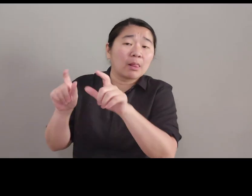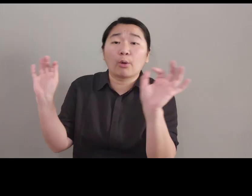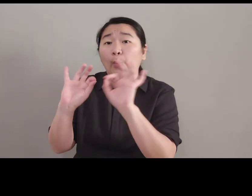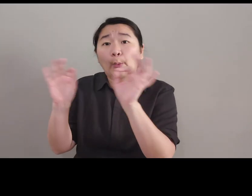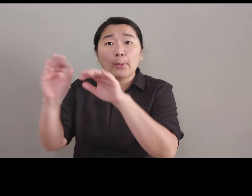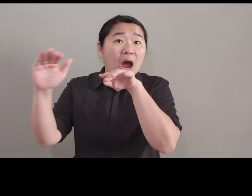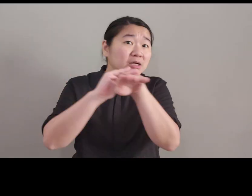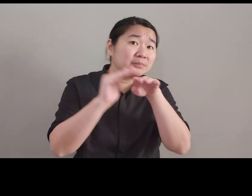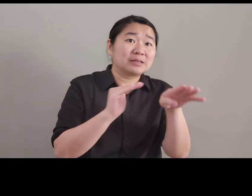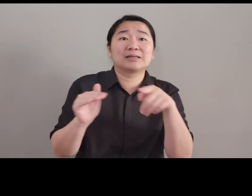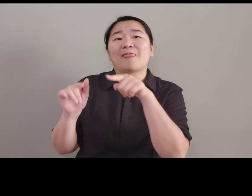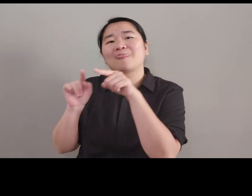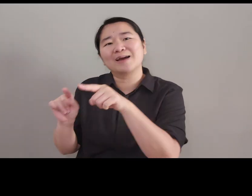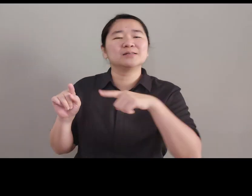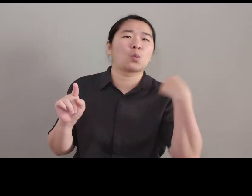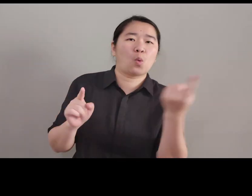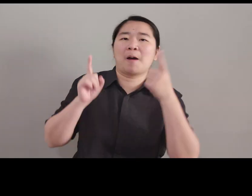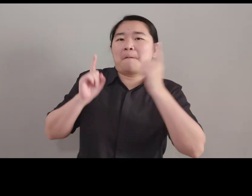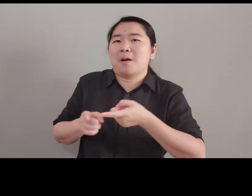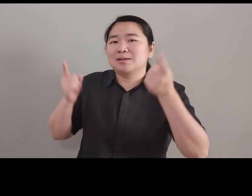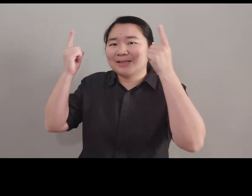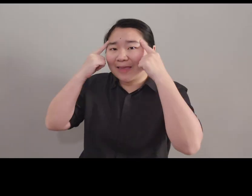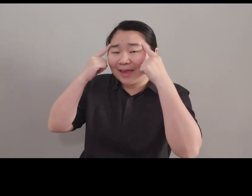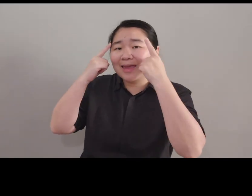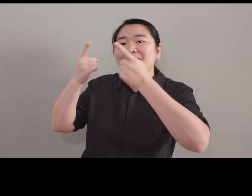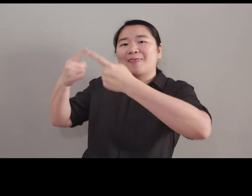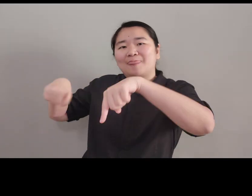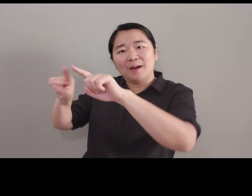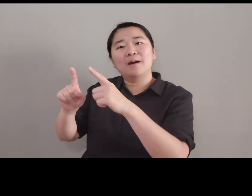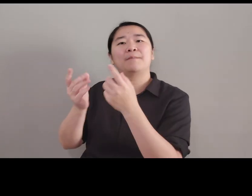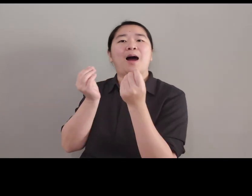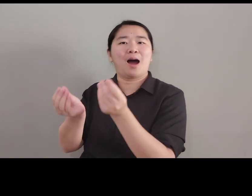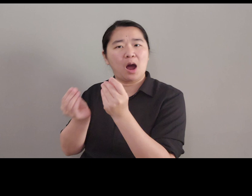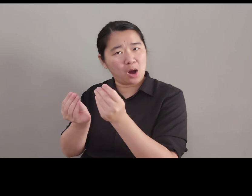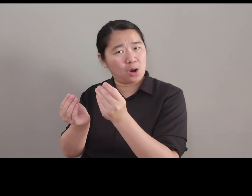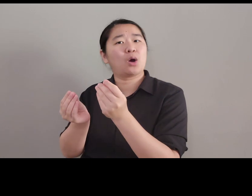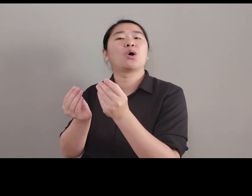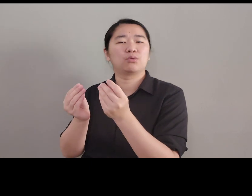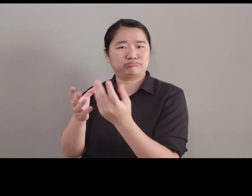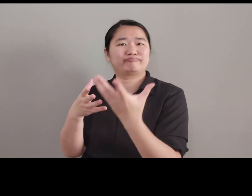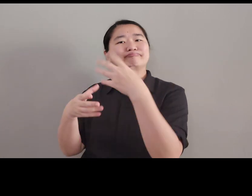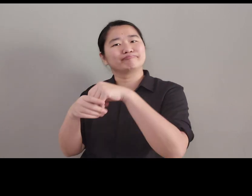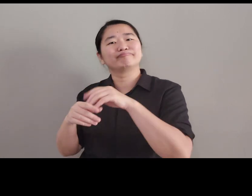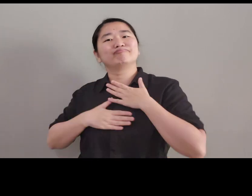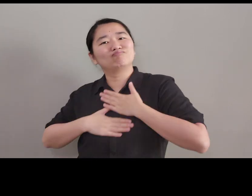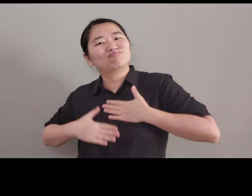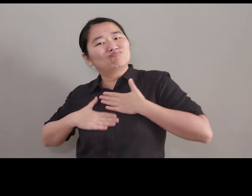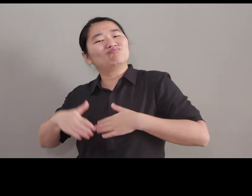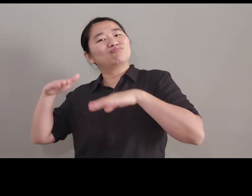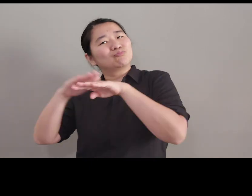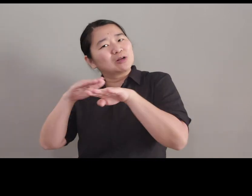There just is not enough funding for research into accessibility. I don't think we thoroughly,